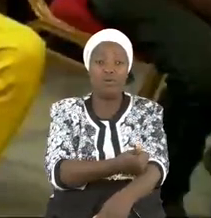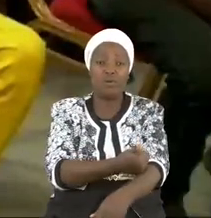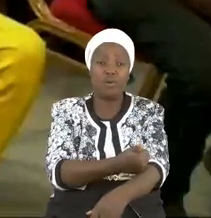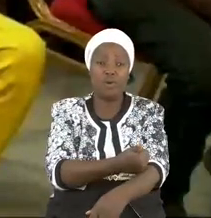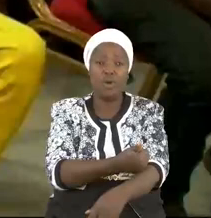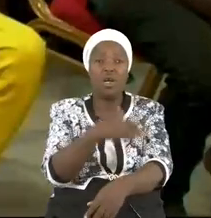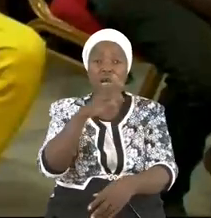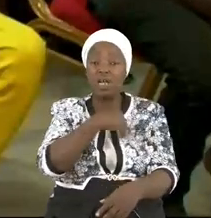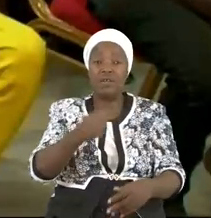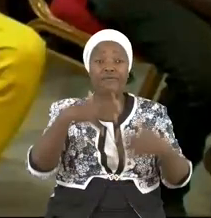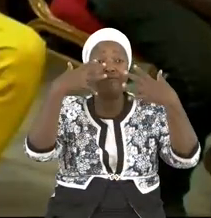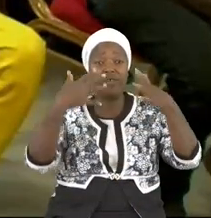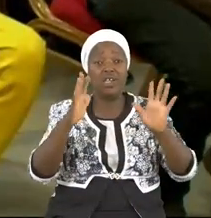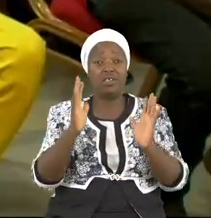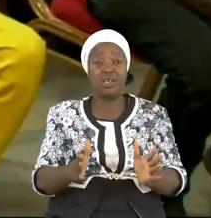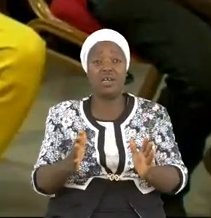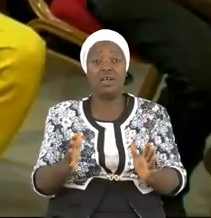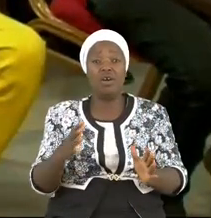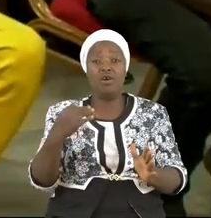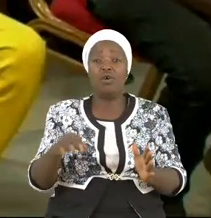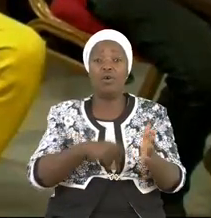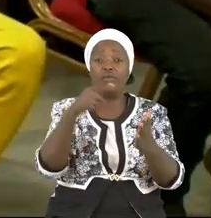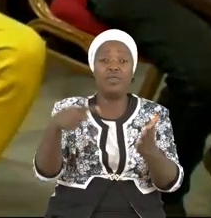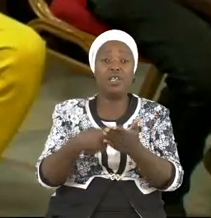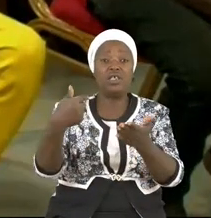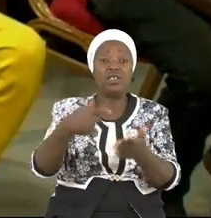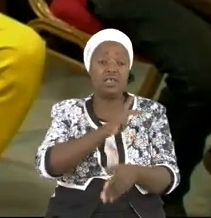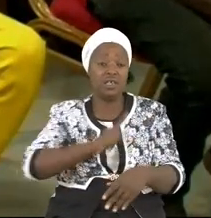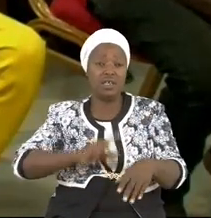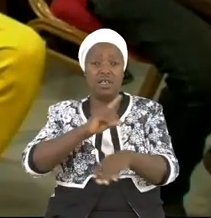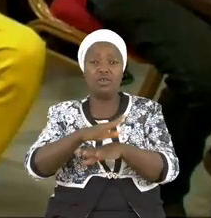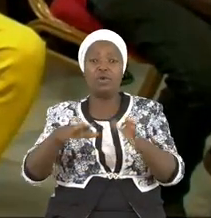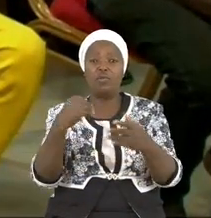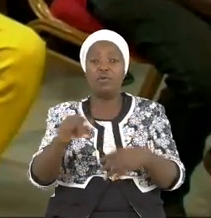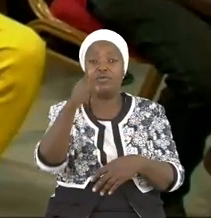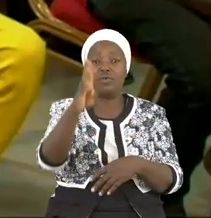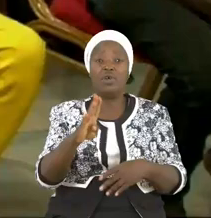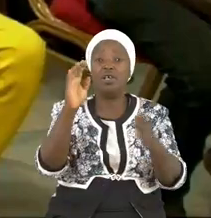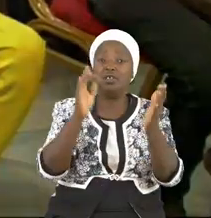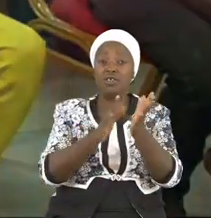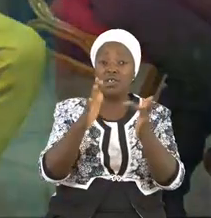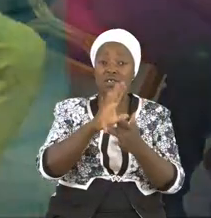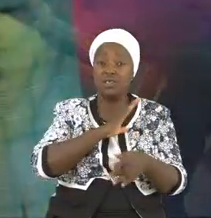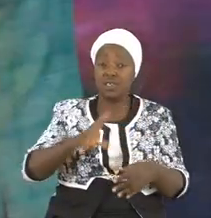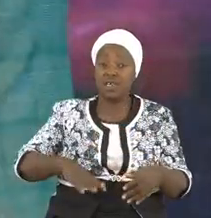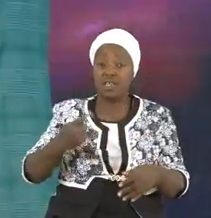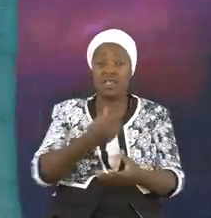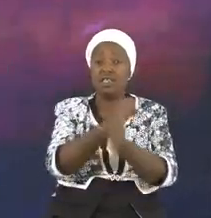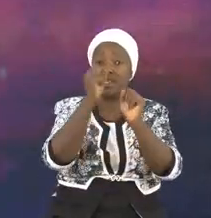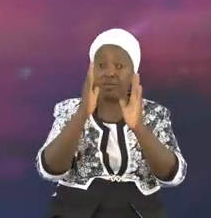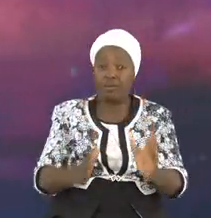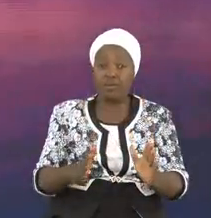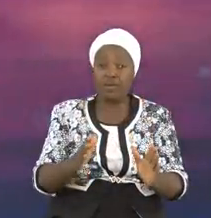finisher of this kingdom of God, Jesus Christ, the Redeemer, the one who